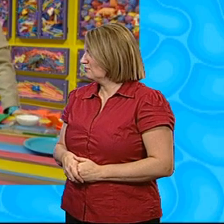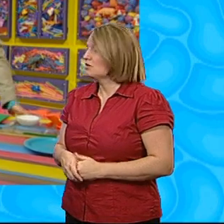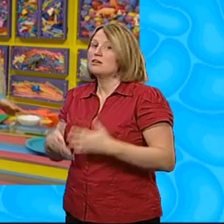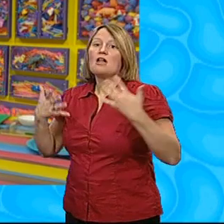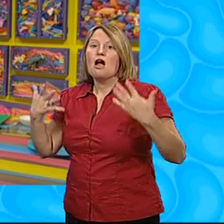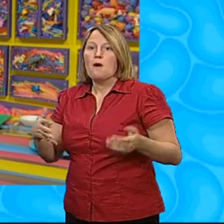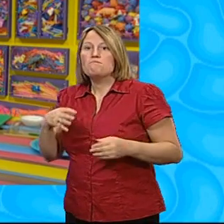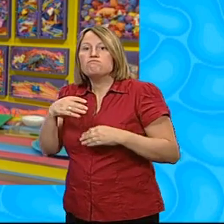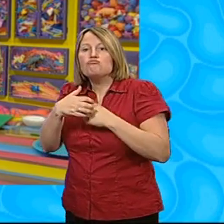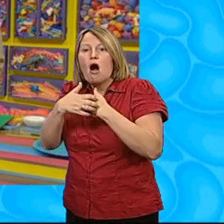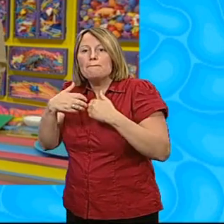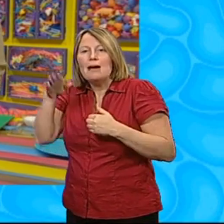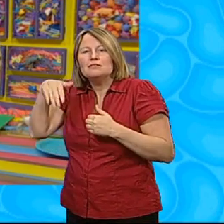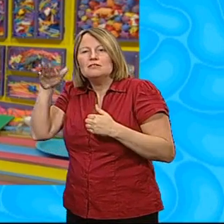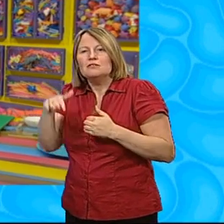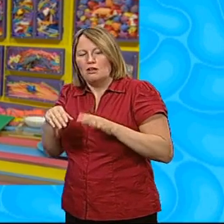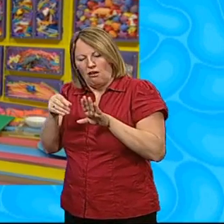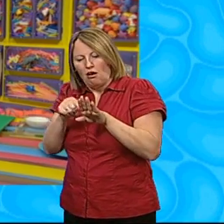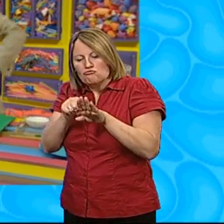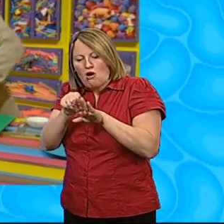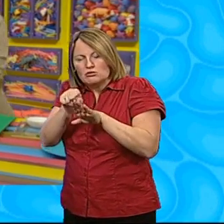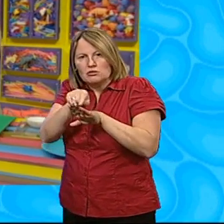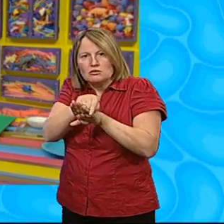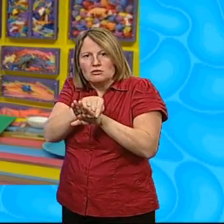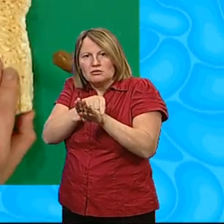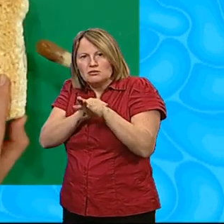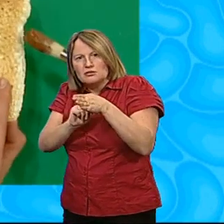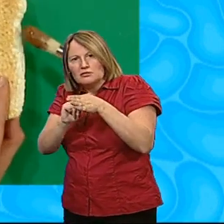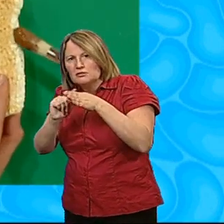Now paint brown around the edges for a crust effect.